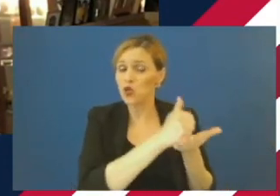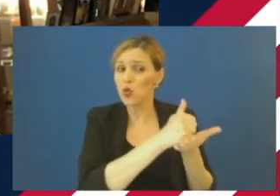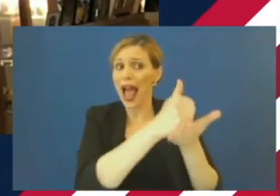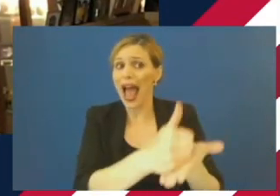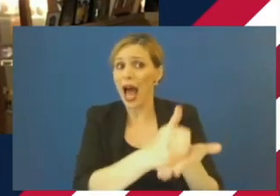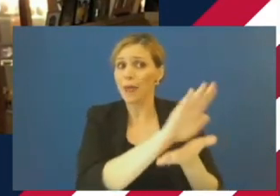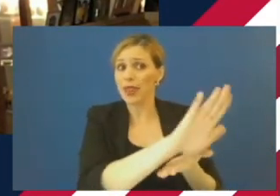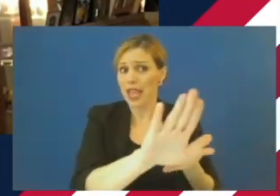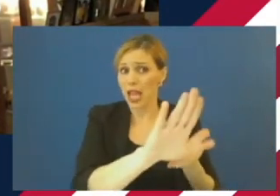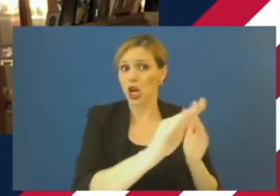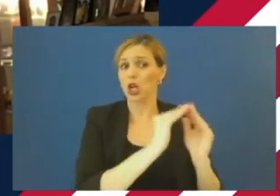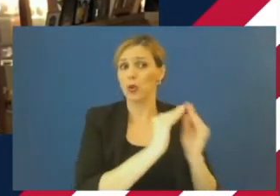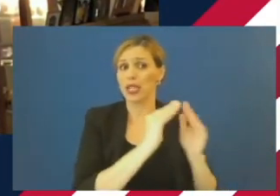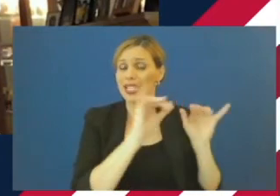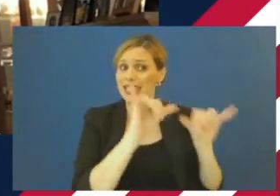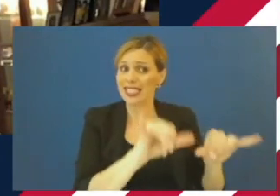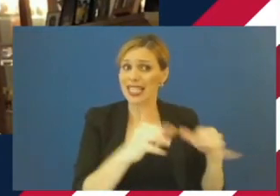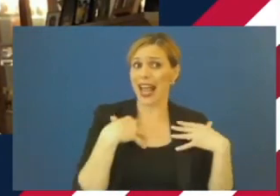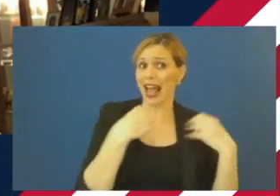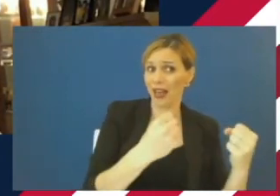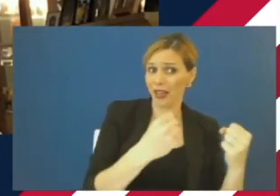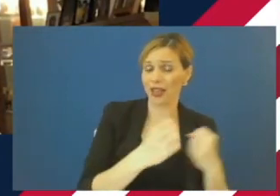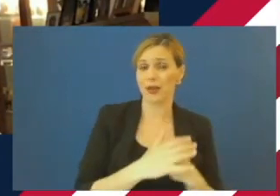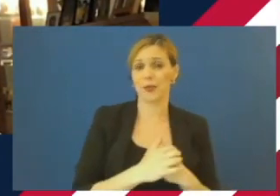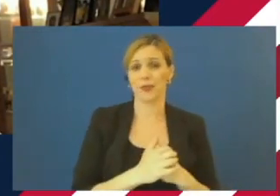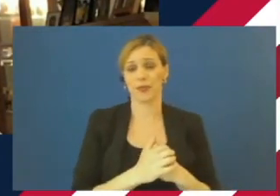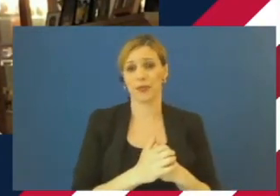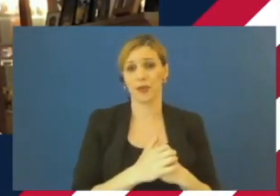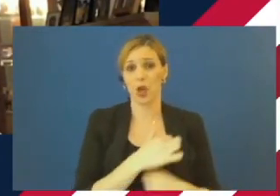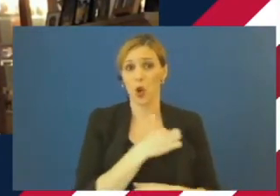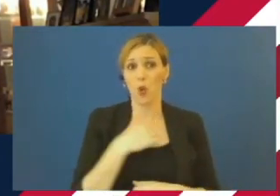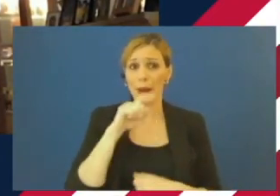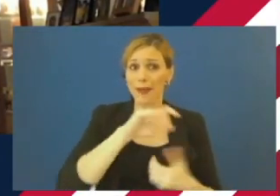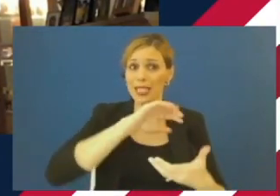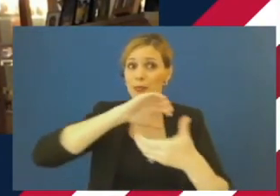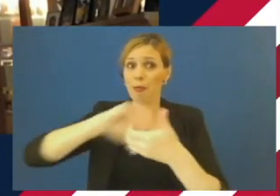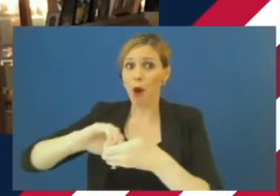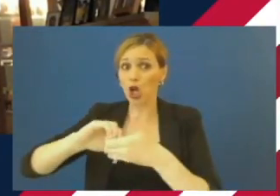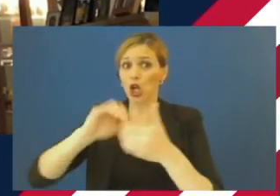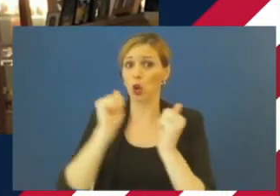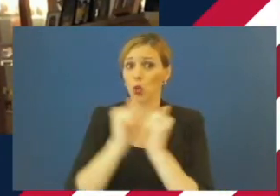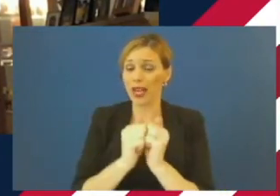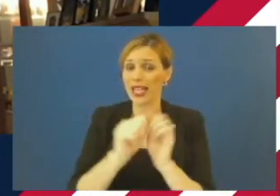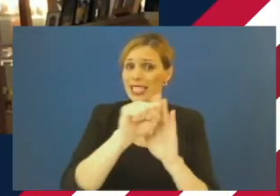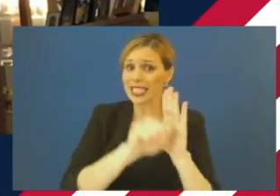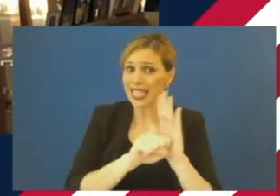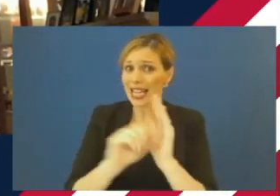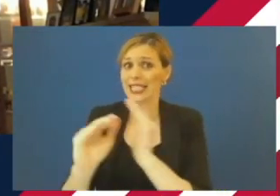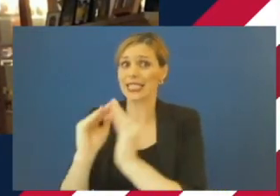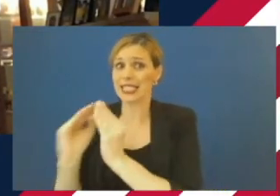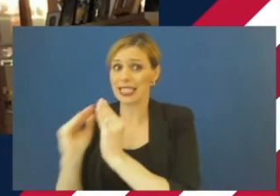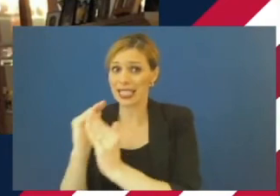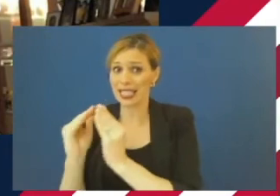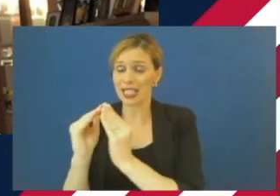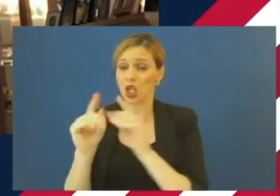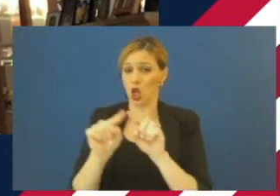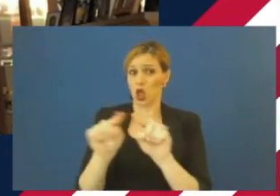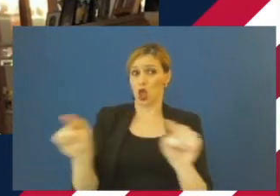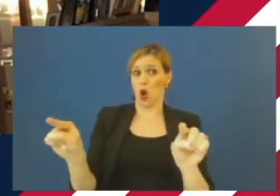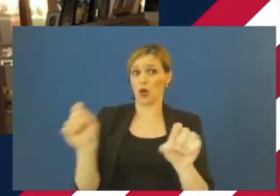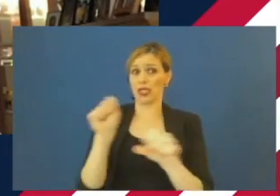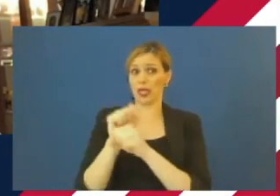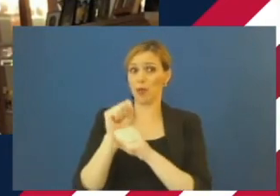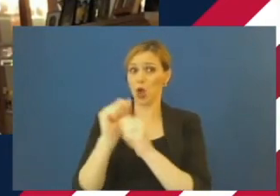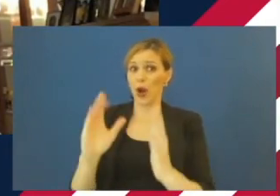Thus, the federal government should serve as a partner to states and cities in ensuring such employees have sufficient staffing,